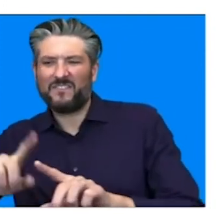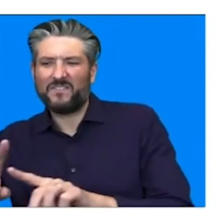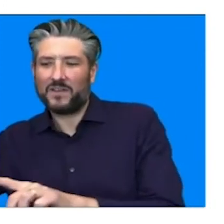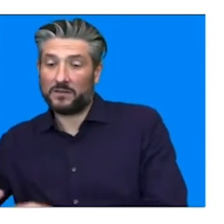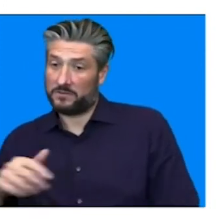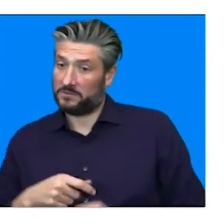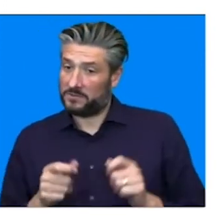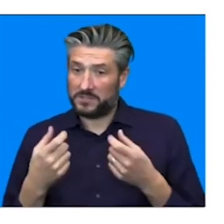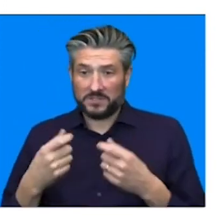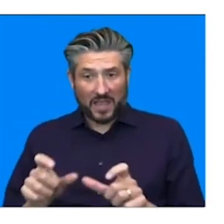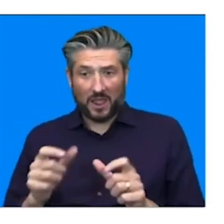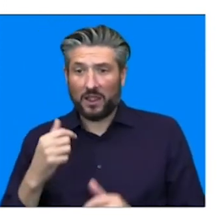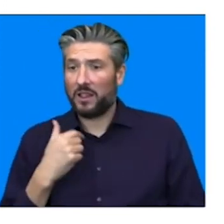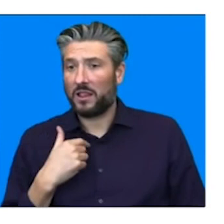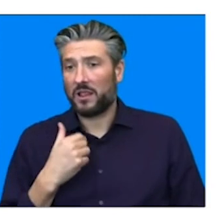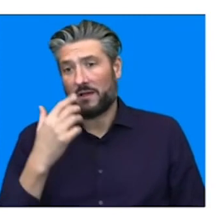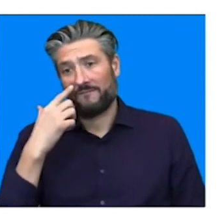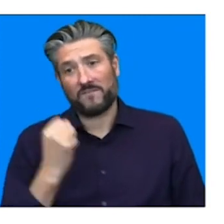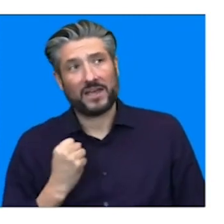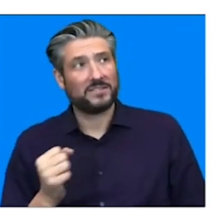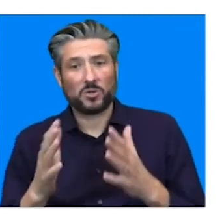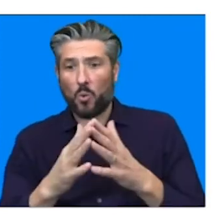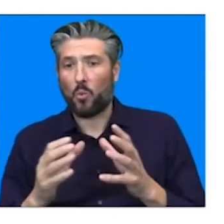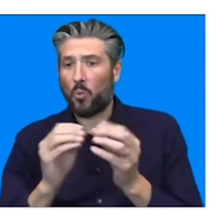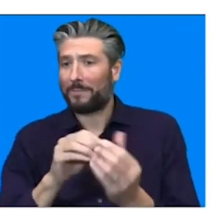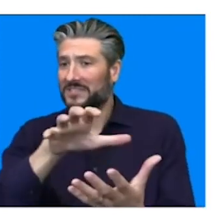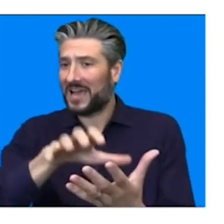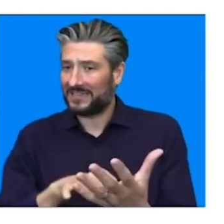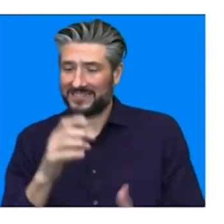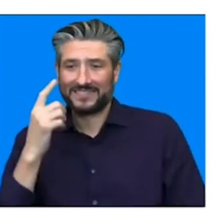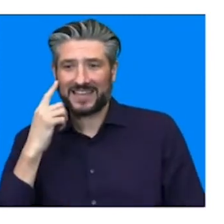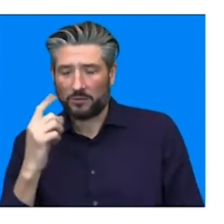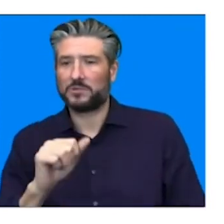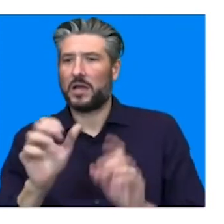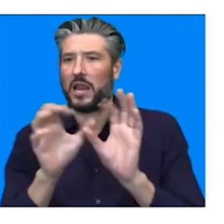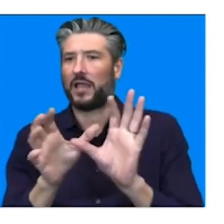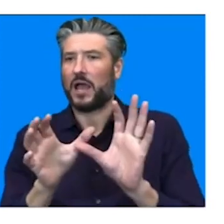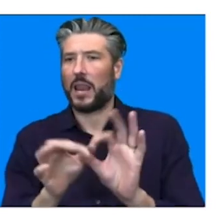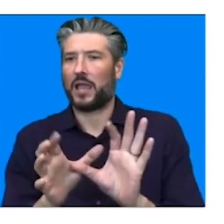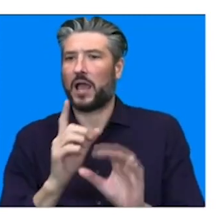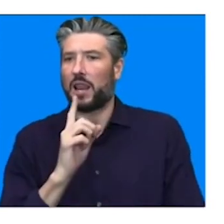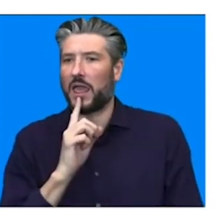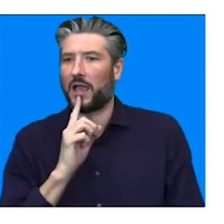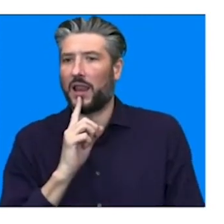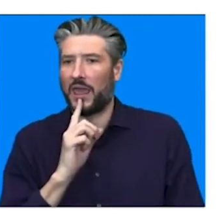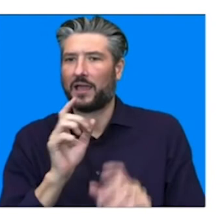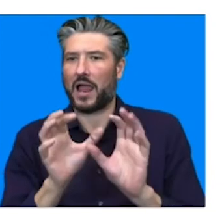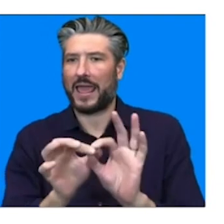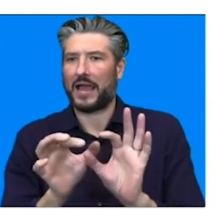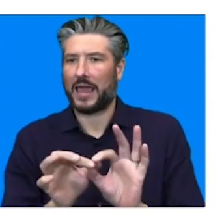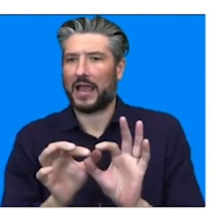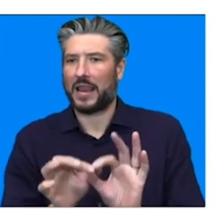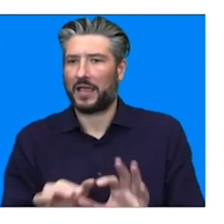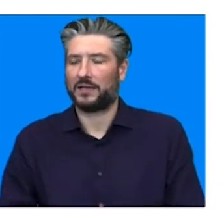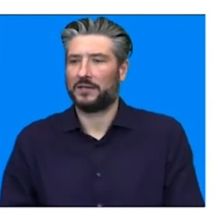across websites which sound like this. Link, link, link, link, link, link, link.